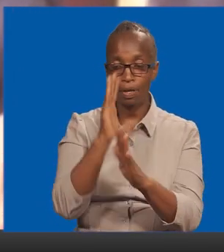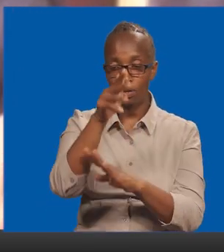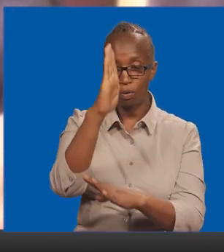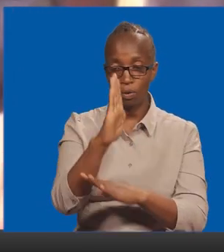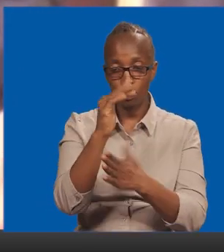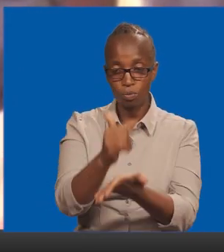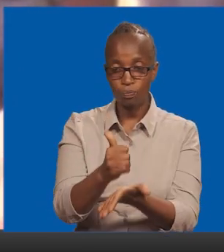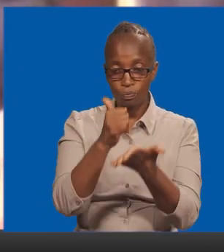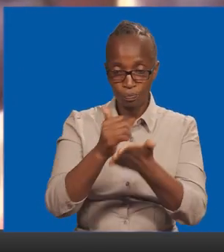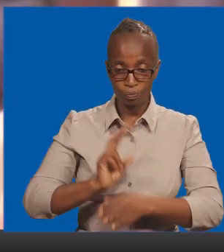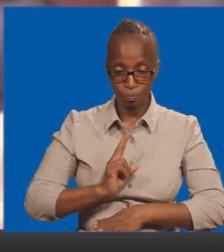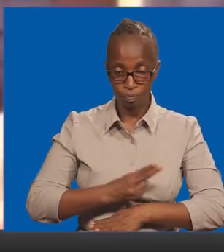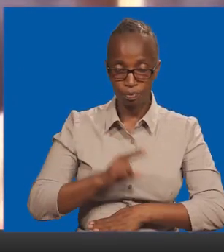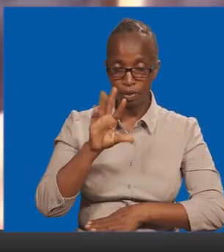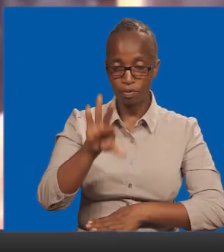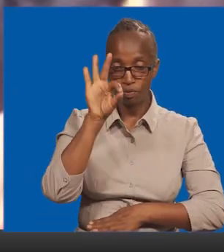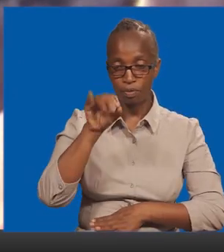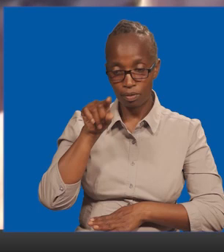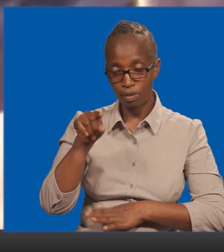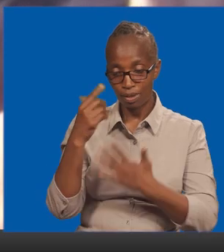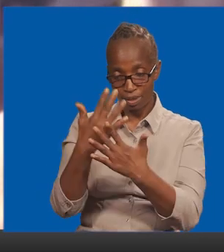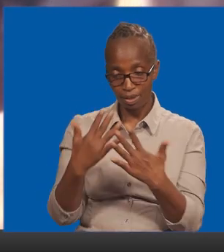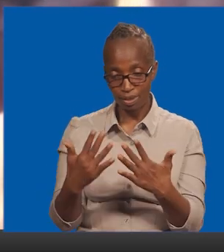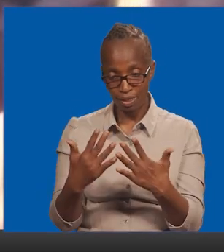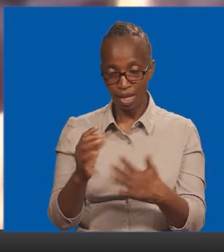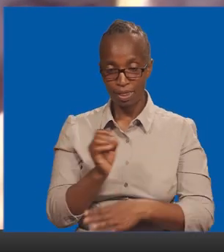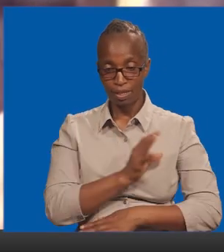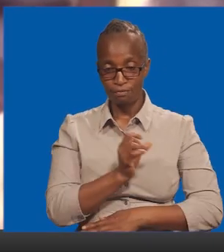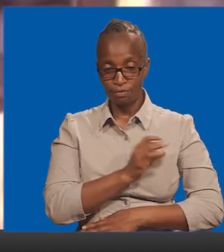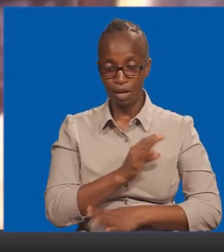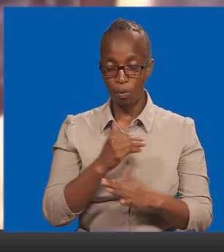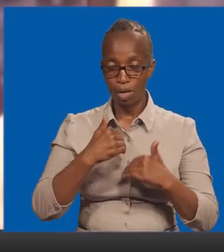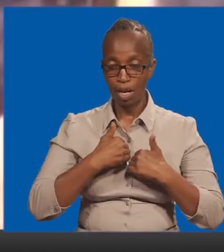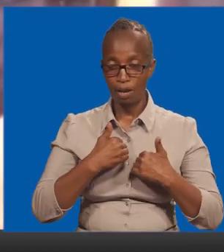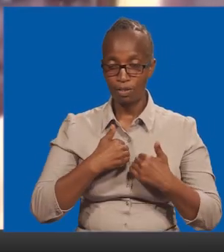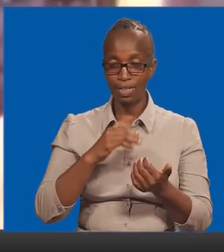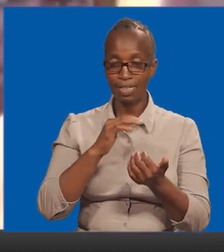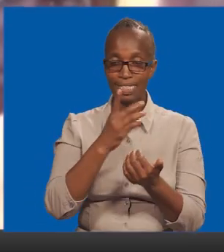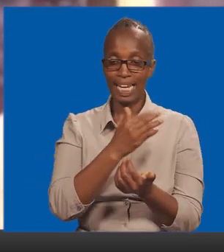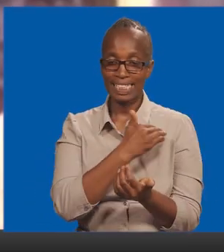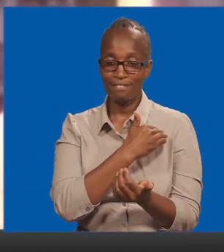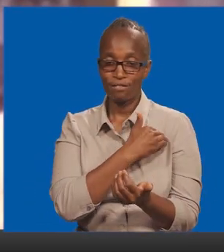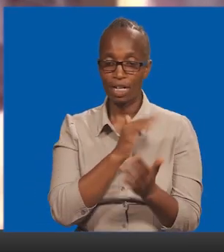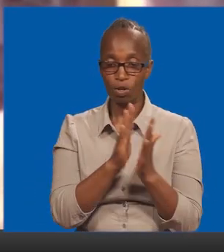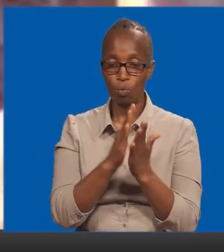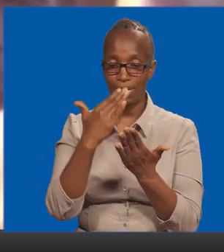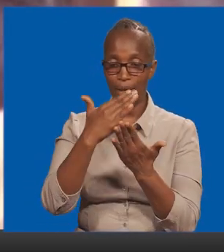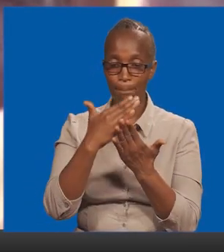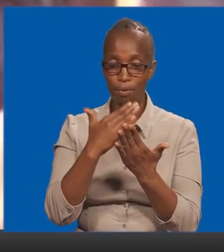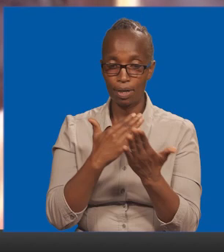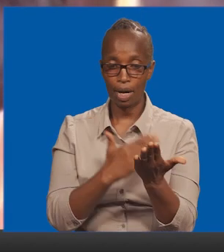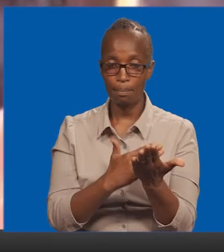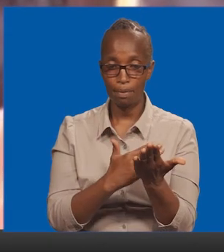yawepo. Manake pia kitu cha pia kufurahisha ni kuwa ile CSR program yao